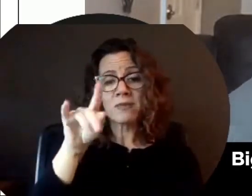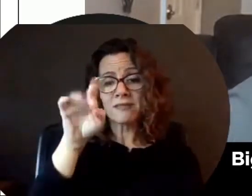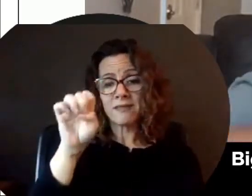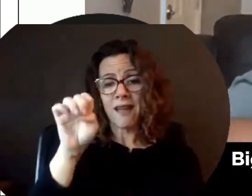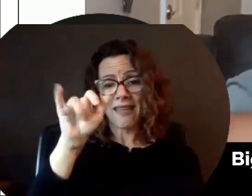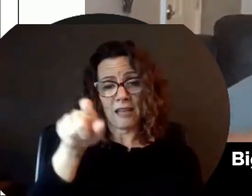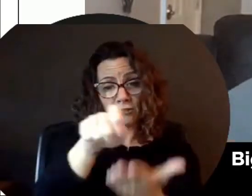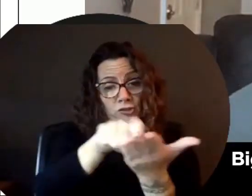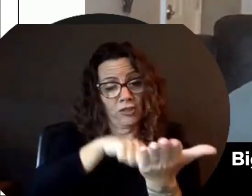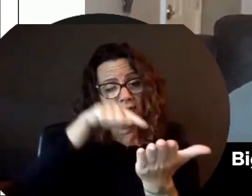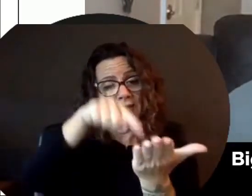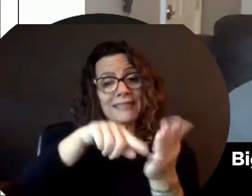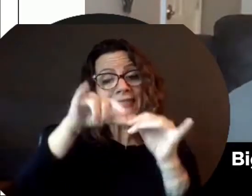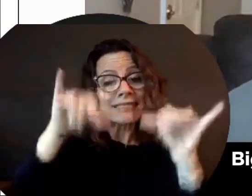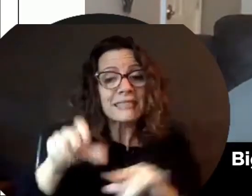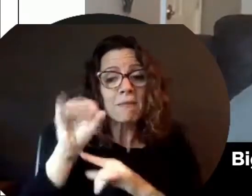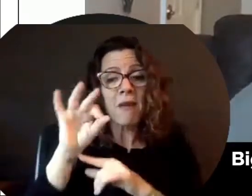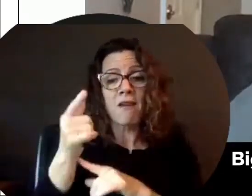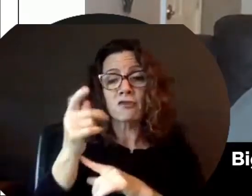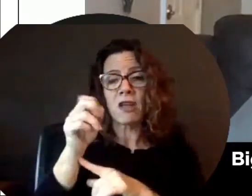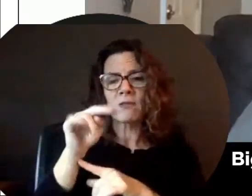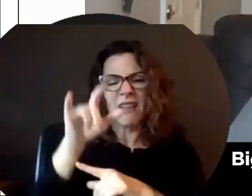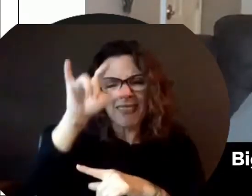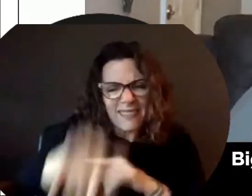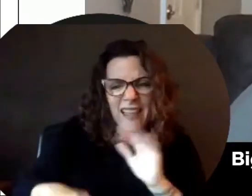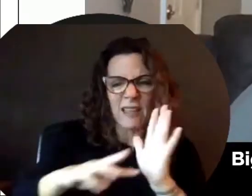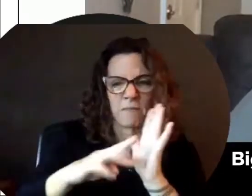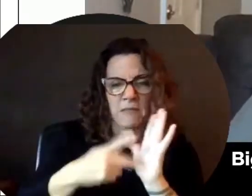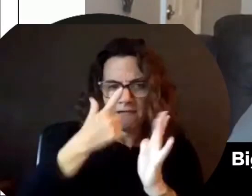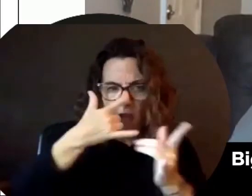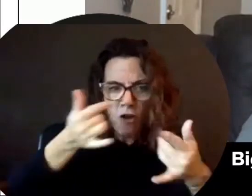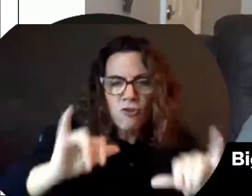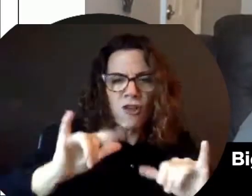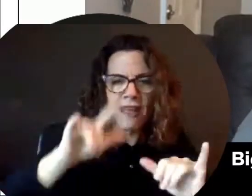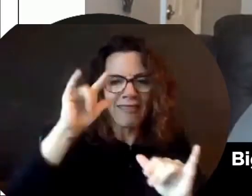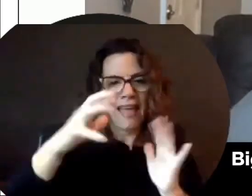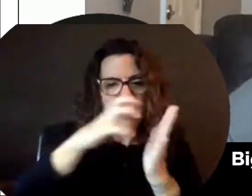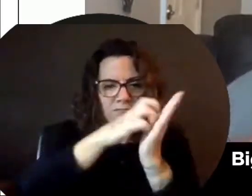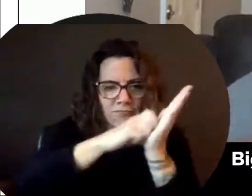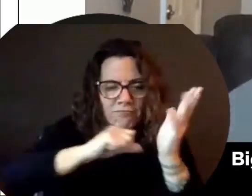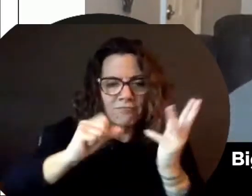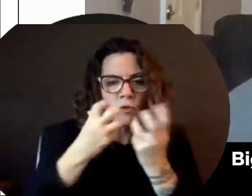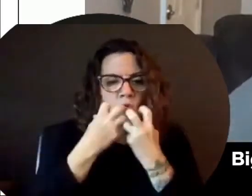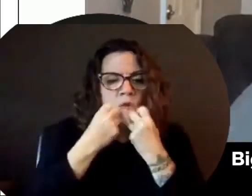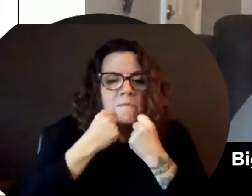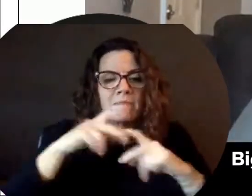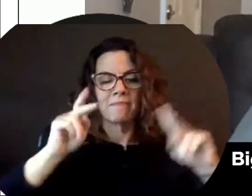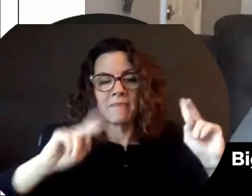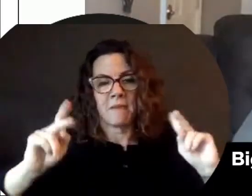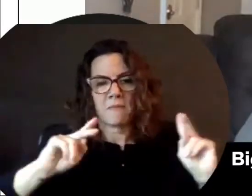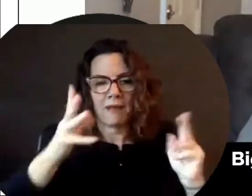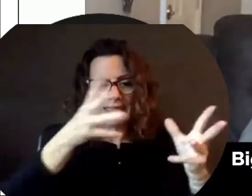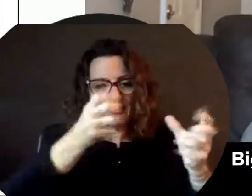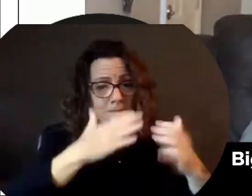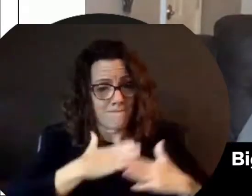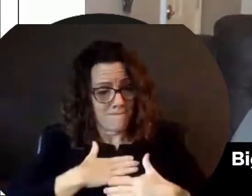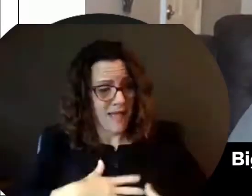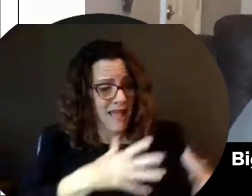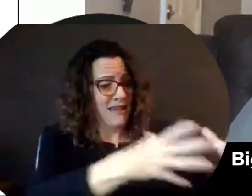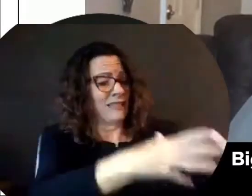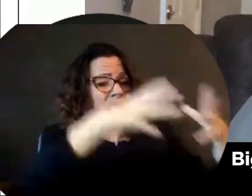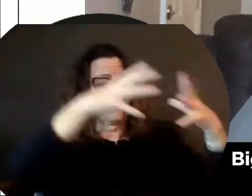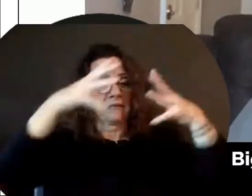we get a knife and a fork and get to eating, right? But that's not what they're talking about. That's not how they're doing it. But they are devouring us nonetheless.